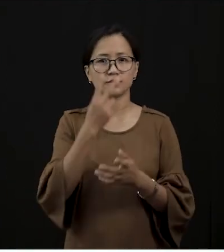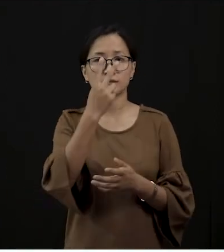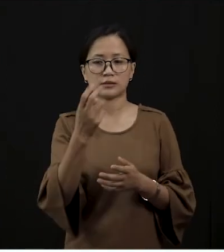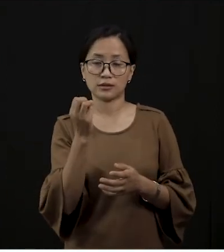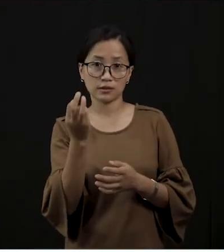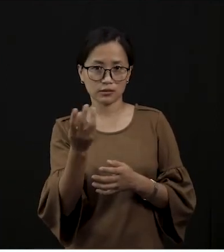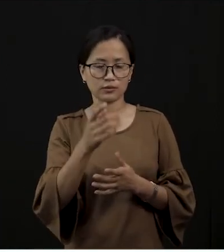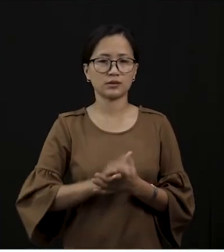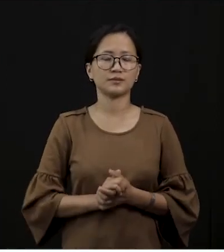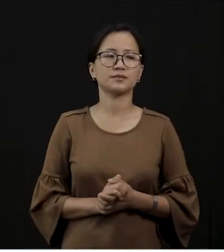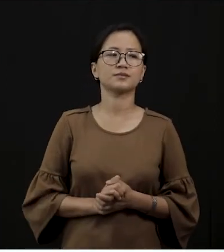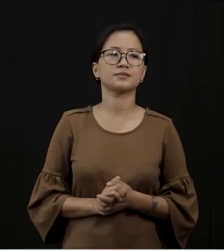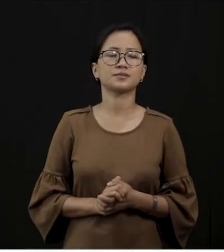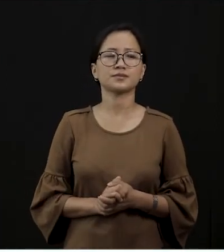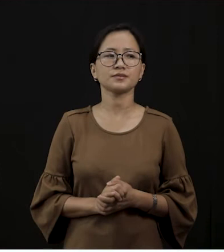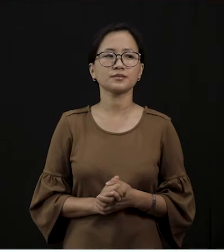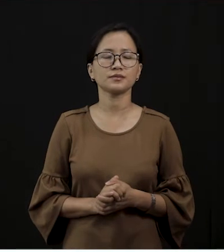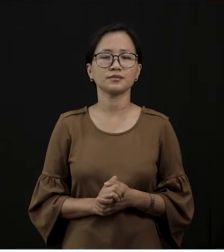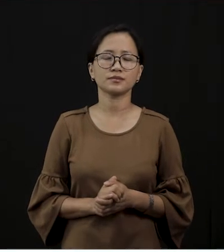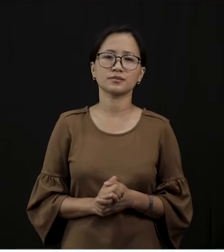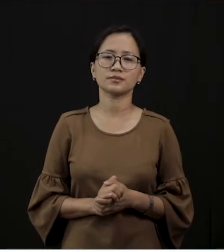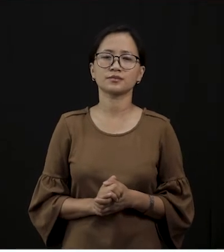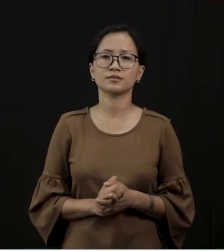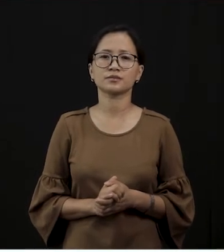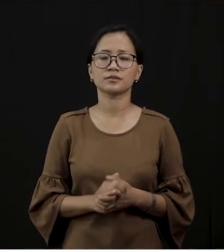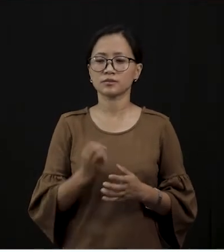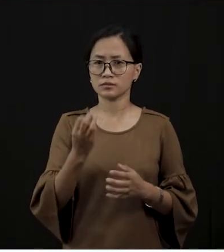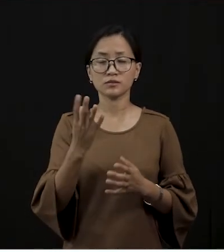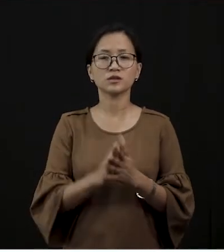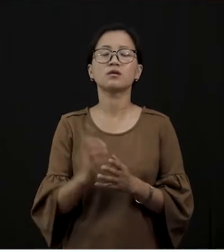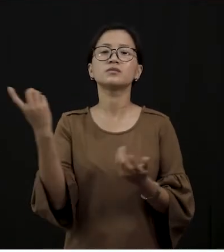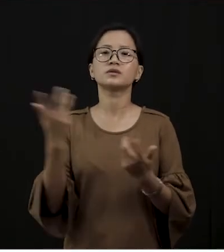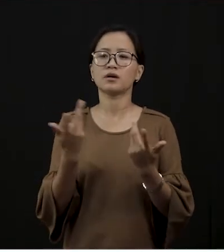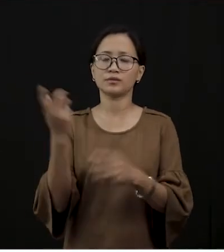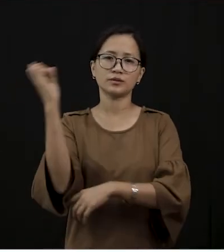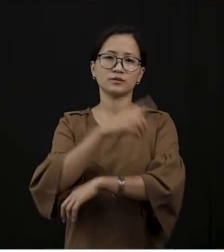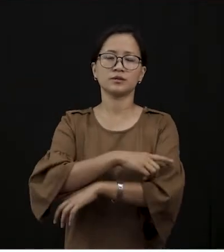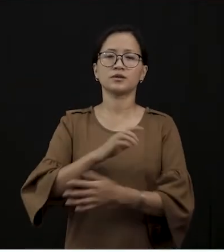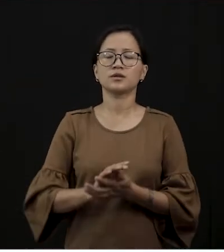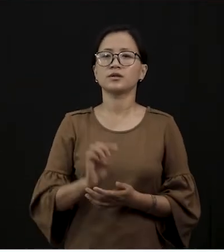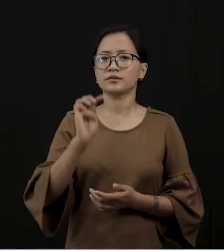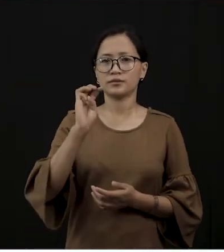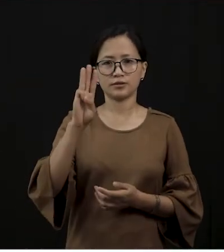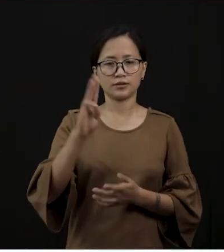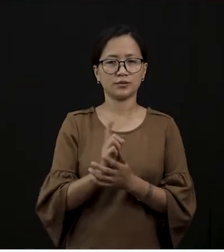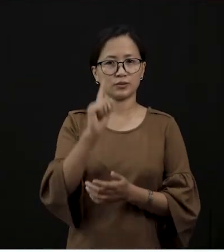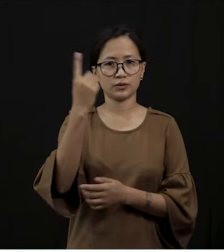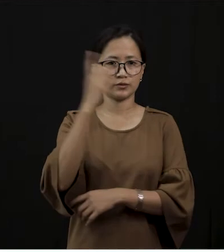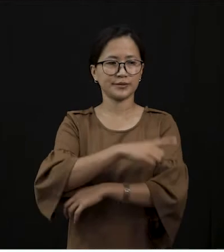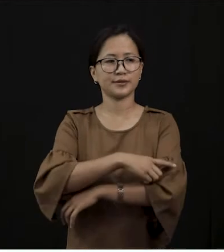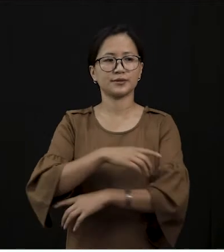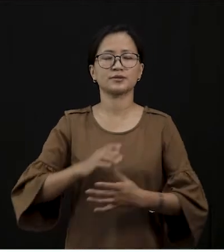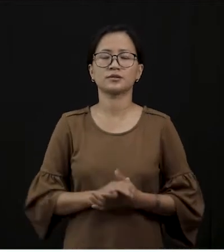5 Saturdays. This January 2021 have total how many days? 31 days.